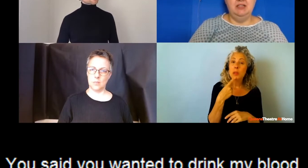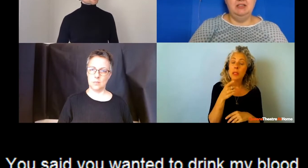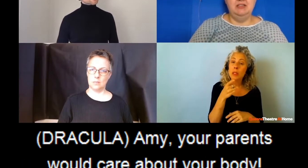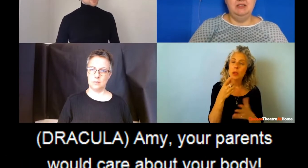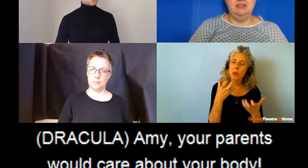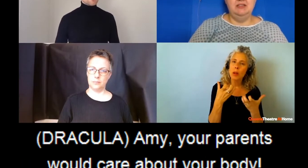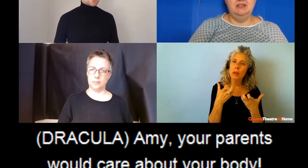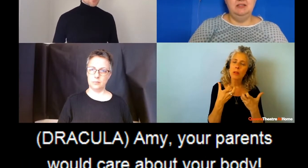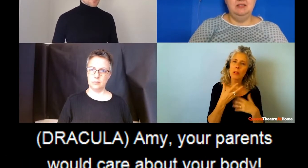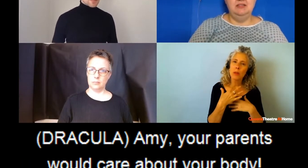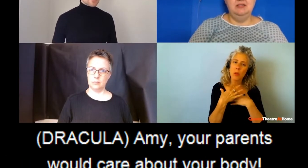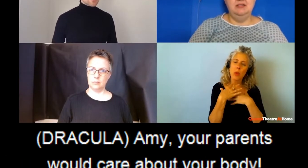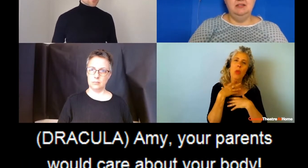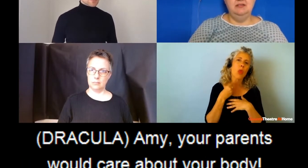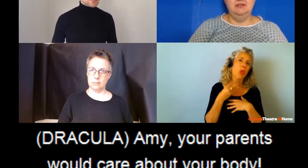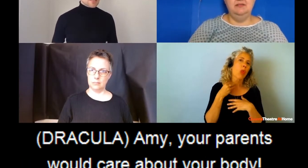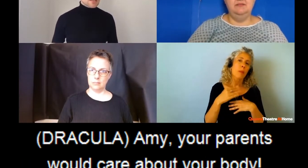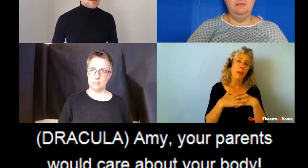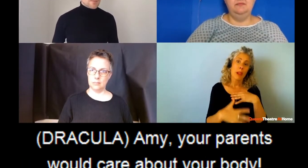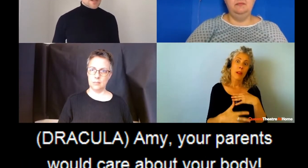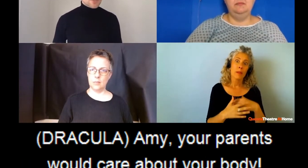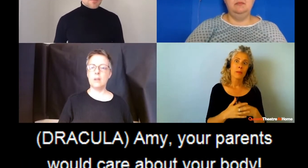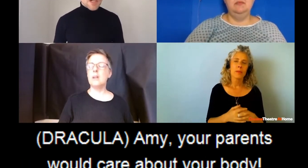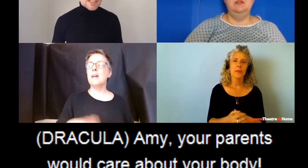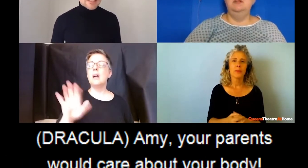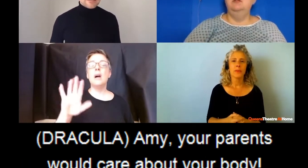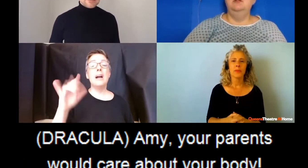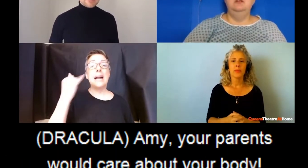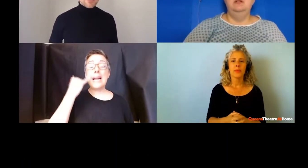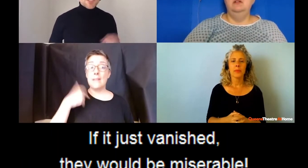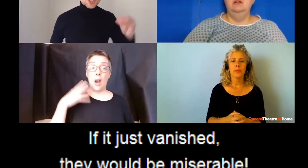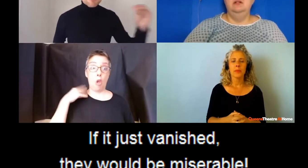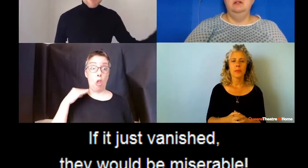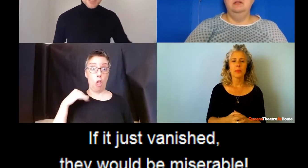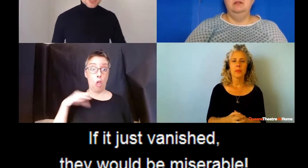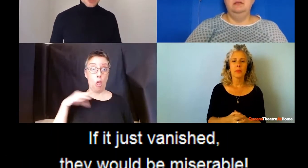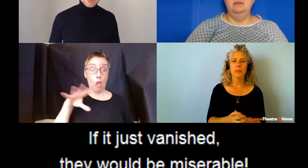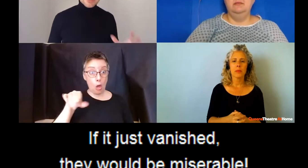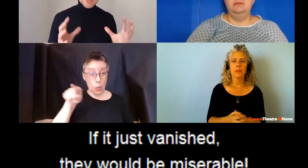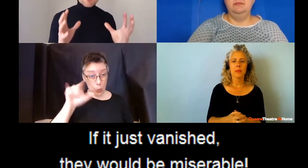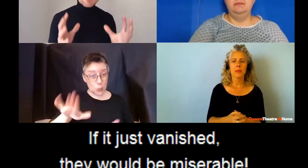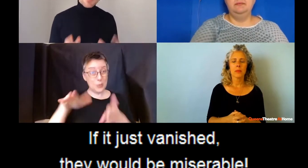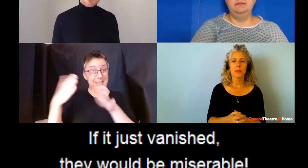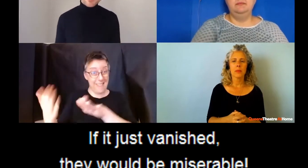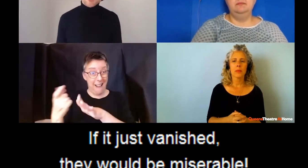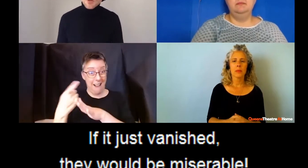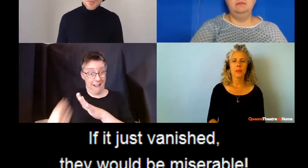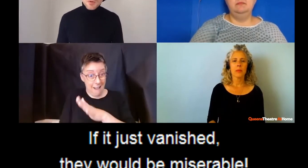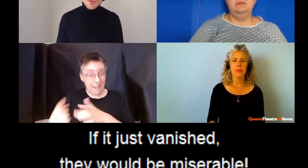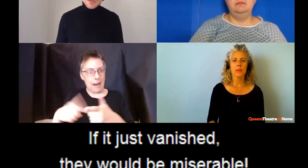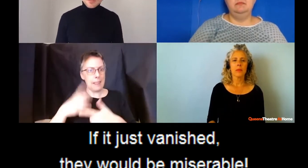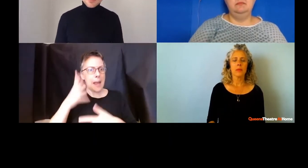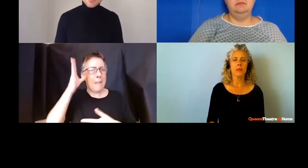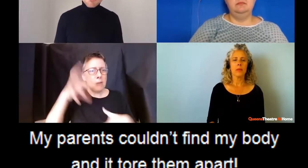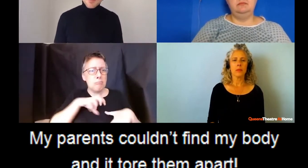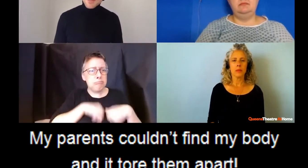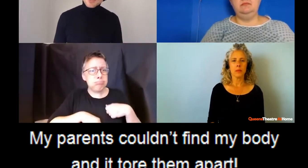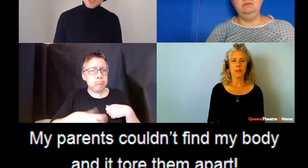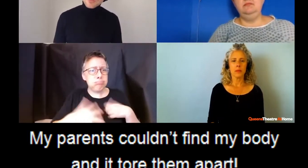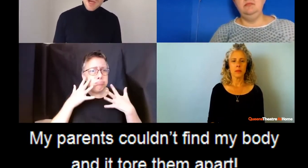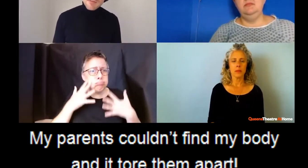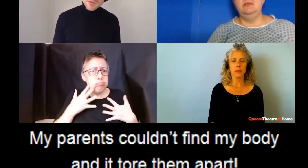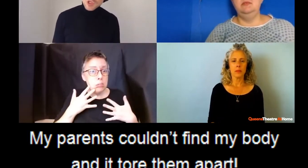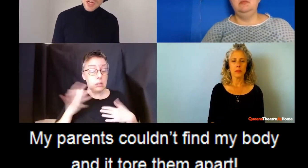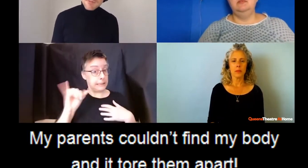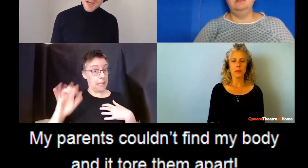blood. Amy, your parents would care about your body. If it just vanished, they would be miserable. My